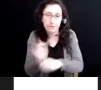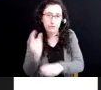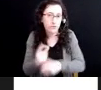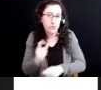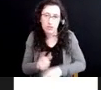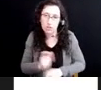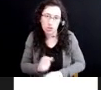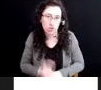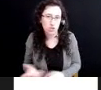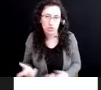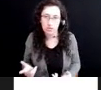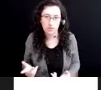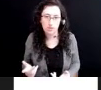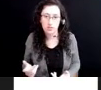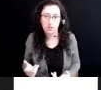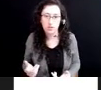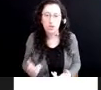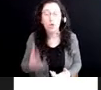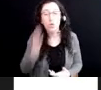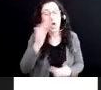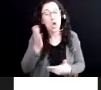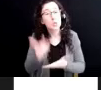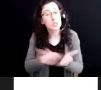mean, we know there's dispersal going on, but we also know that